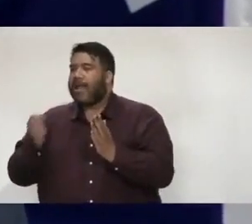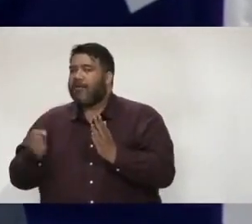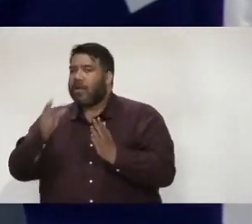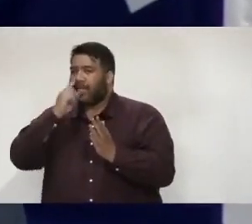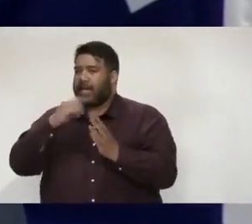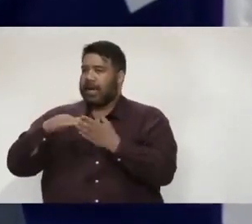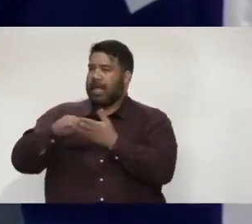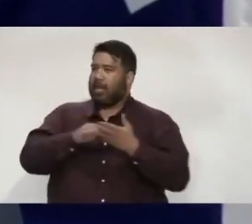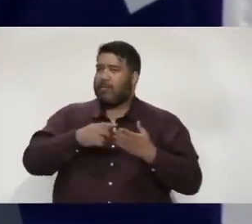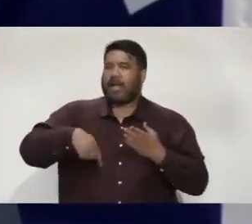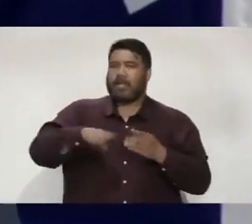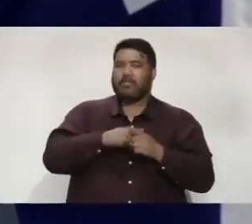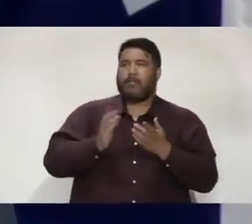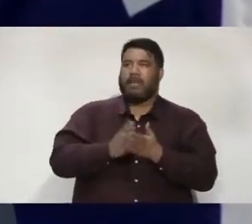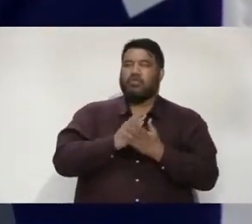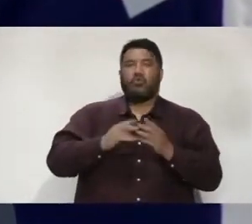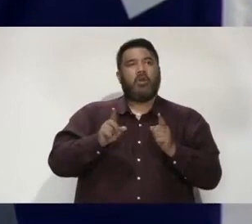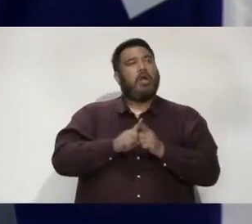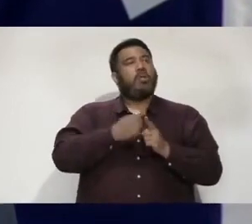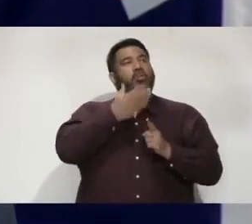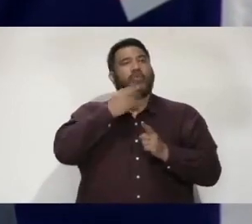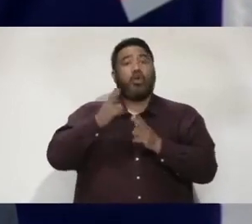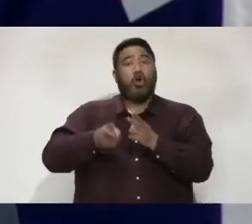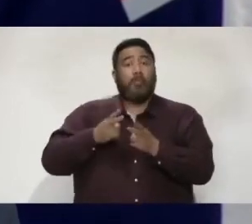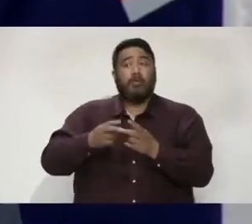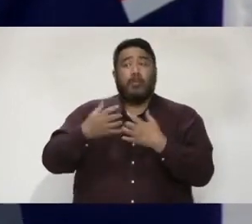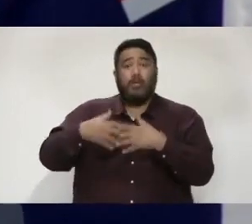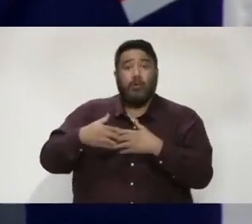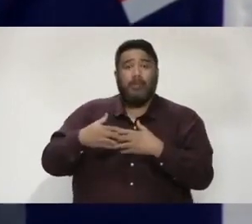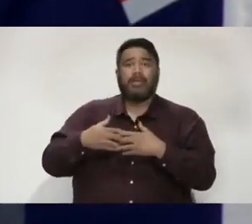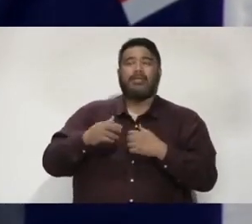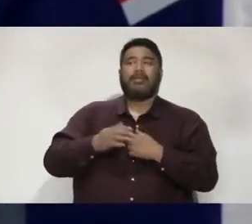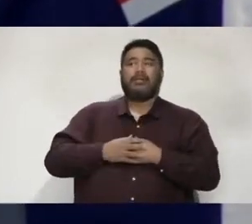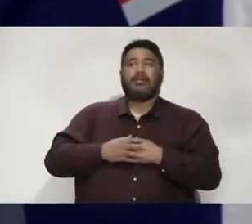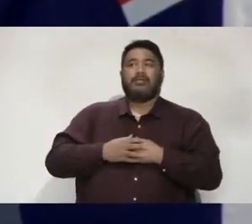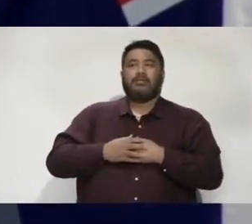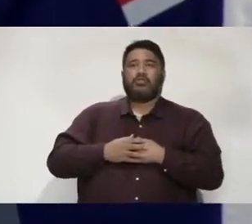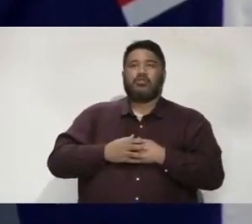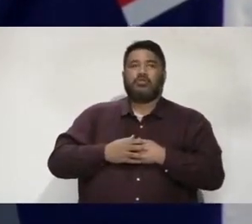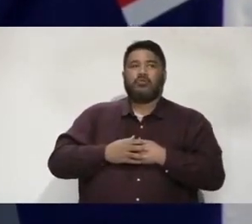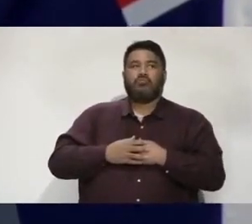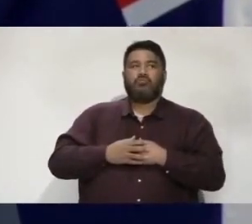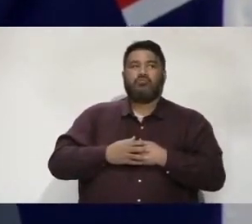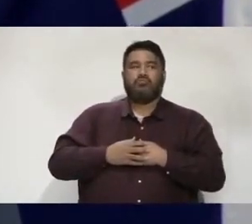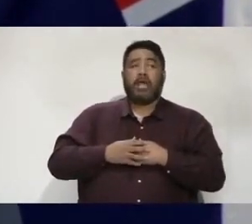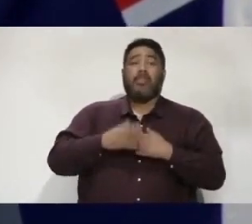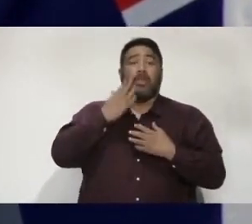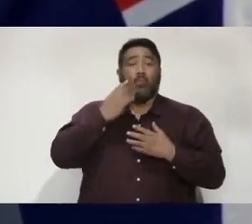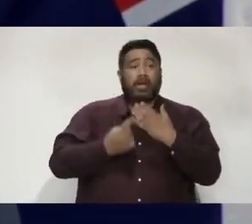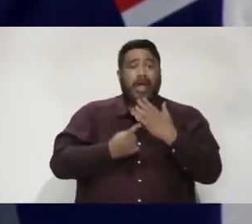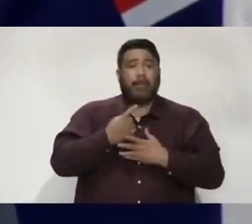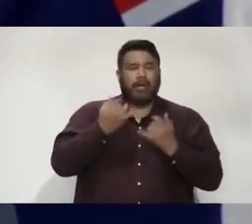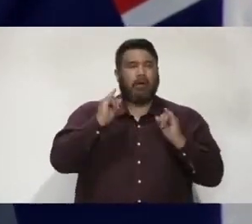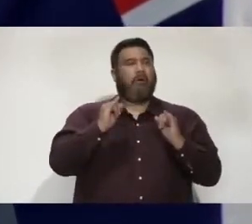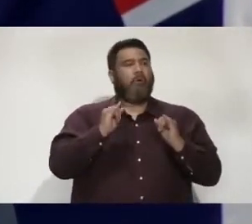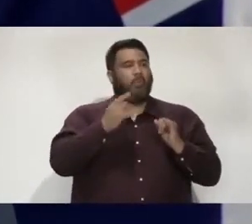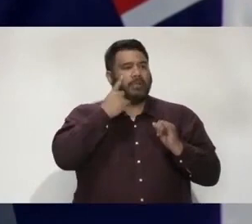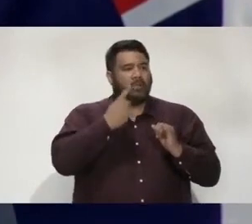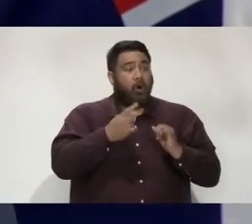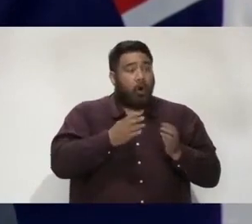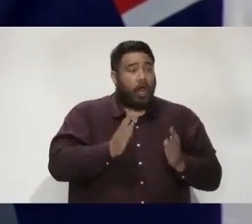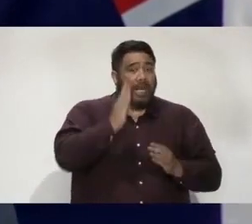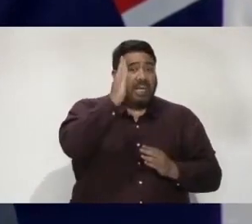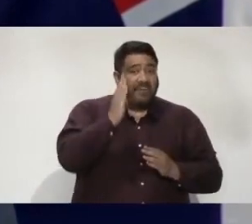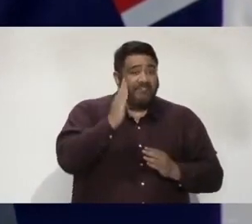They are hospital-grade cleaning devices. And every single time we discover something like a lift as a potential vector, again, we're